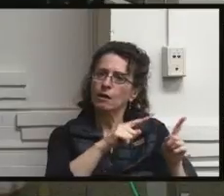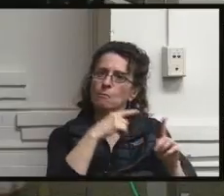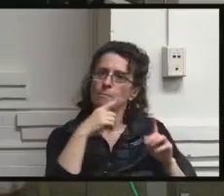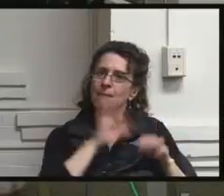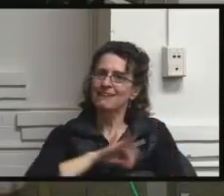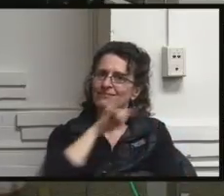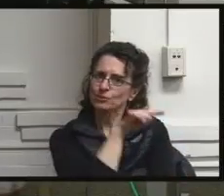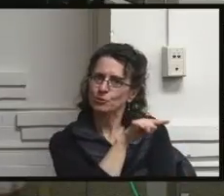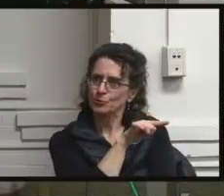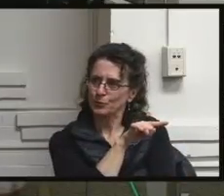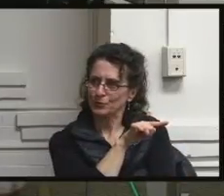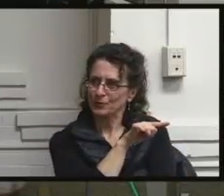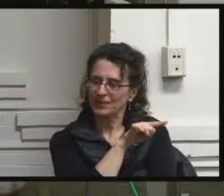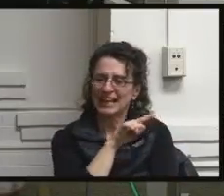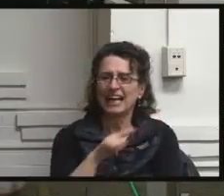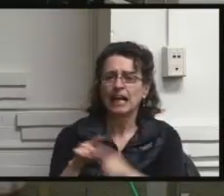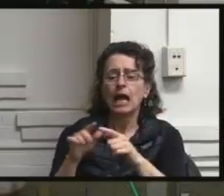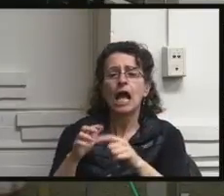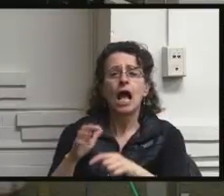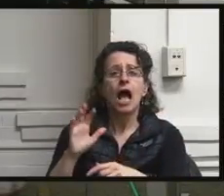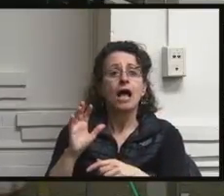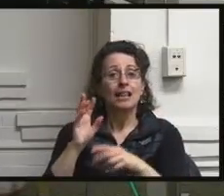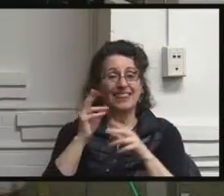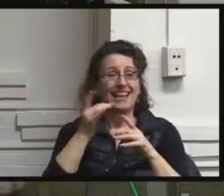think that the town does the holiday lights